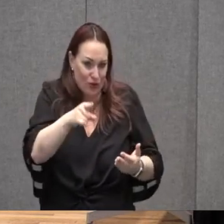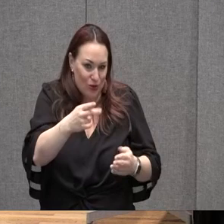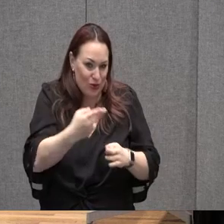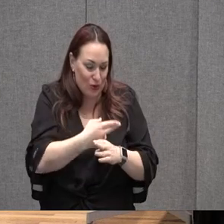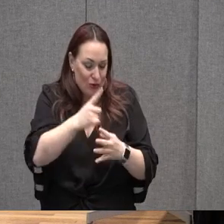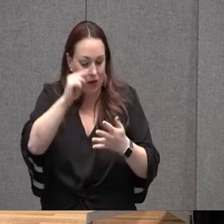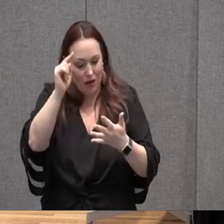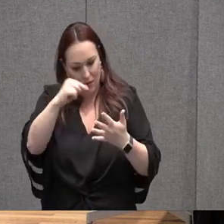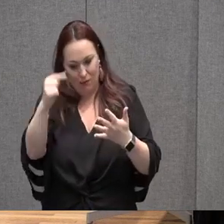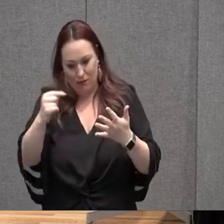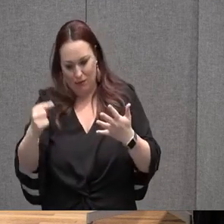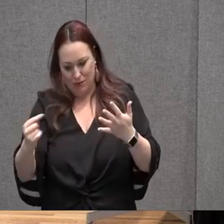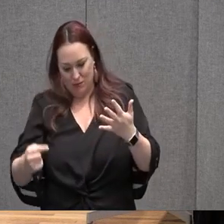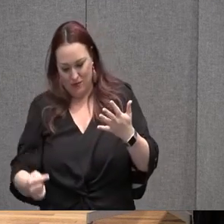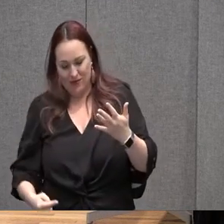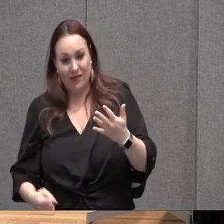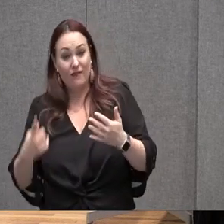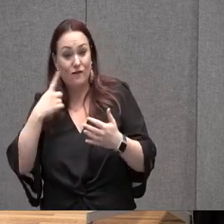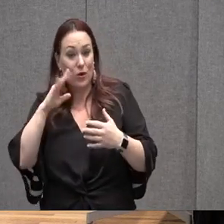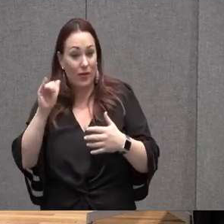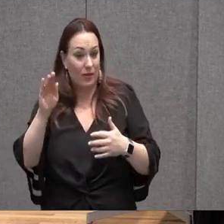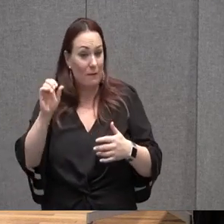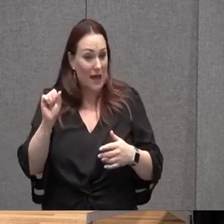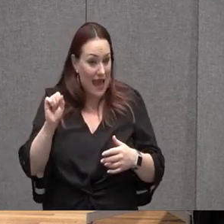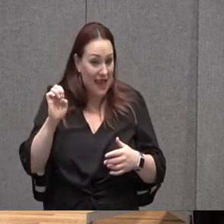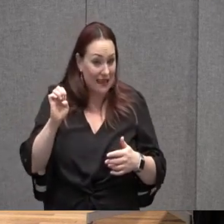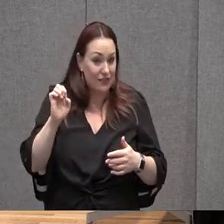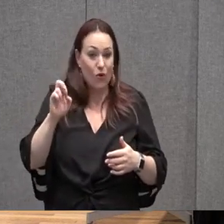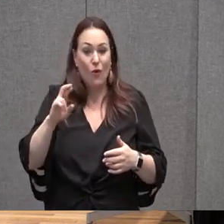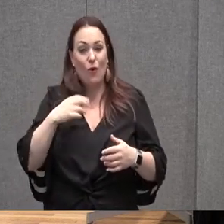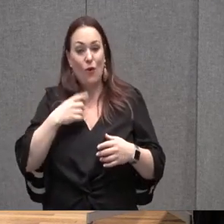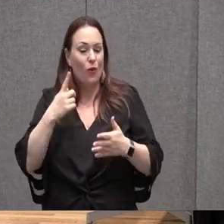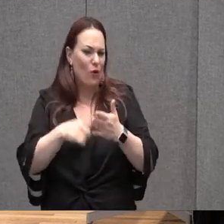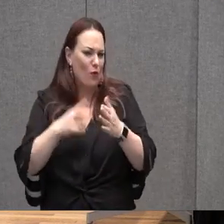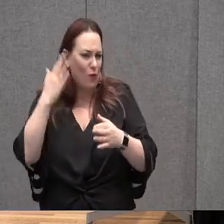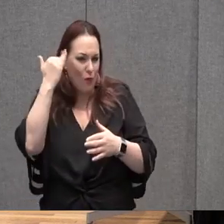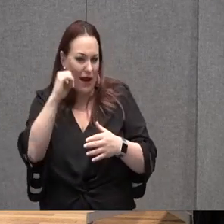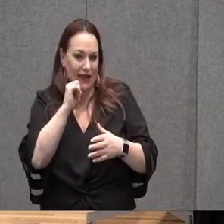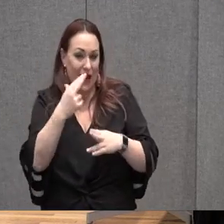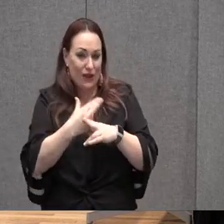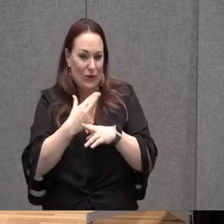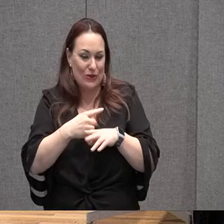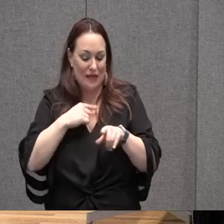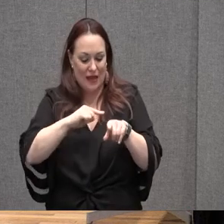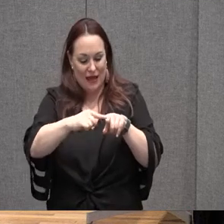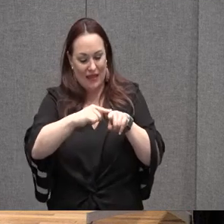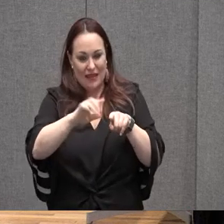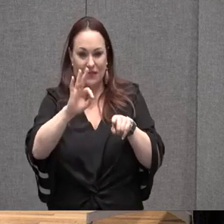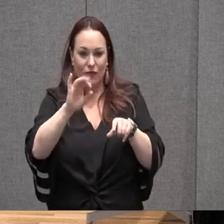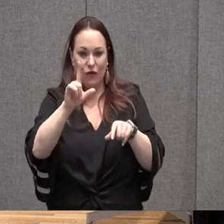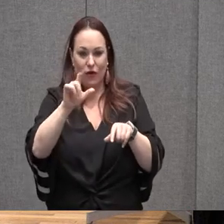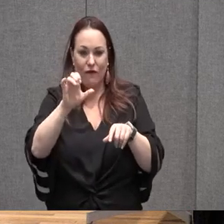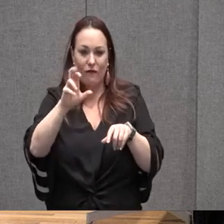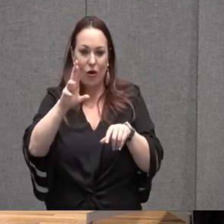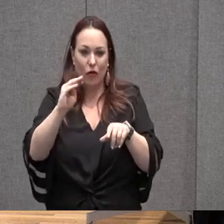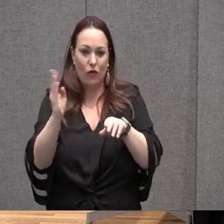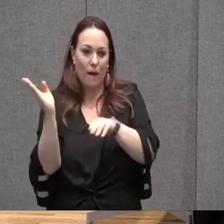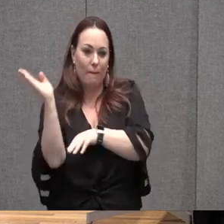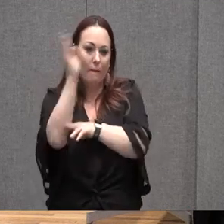use this for the base, or this for the fulcrum, or this for the pivot arm.